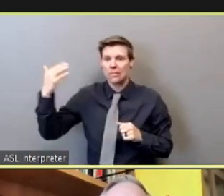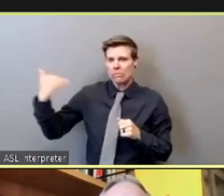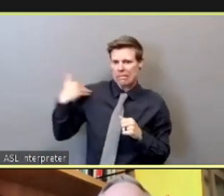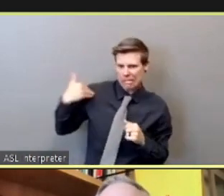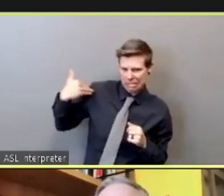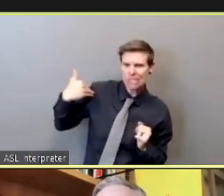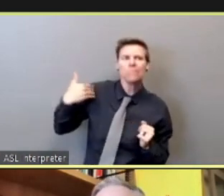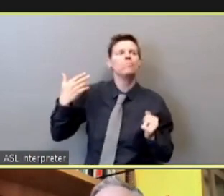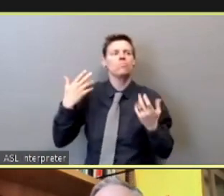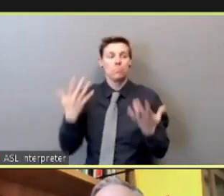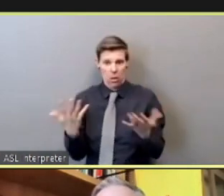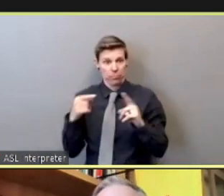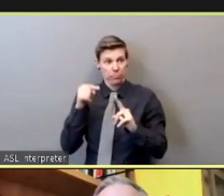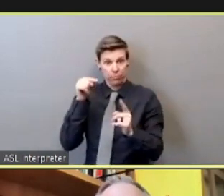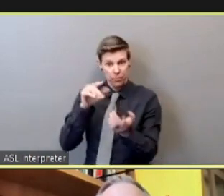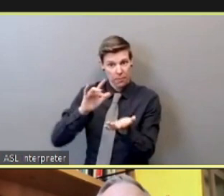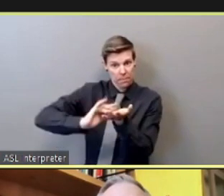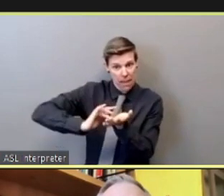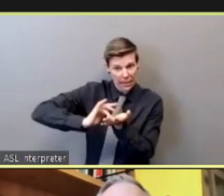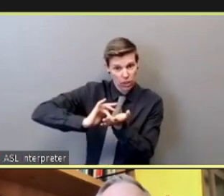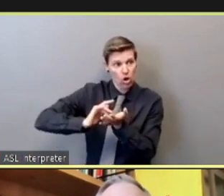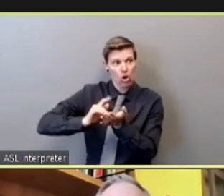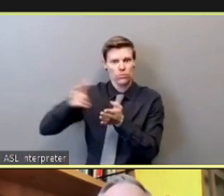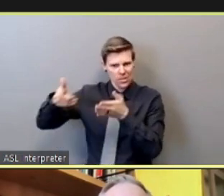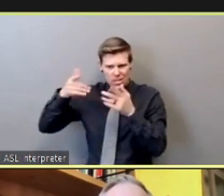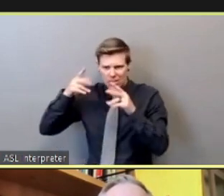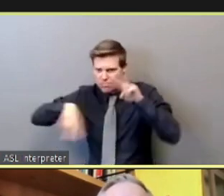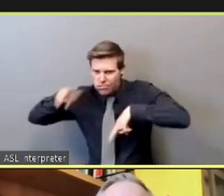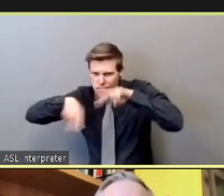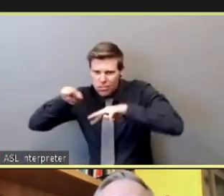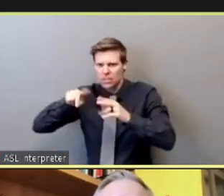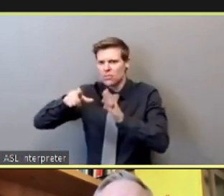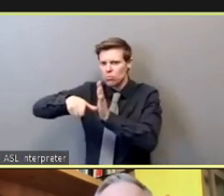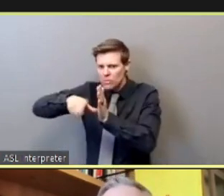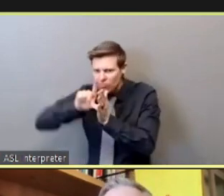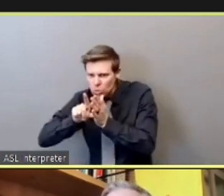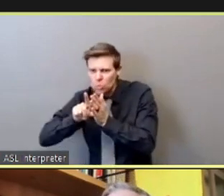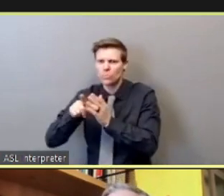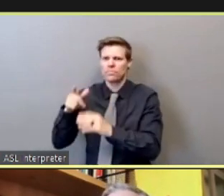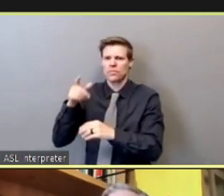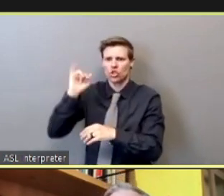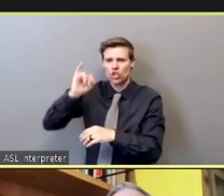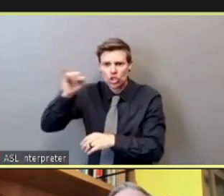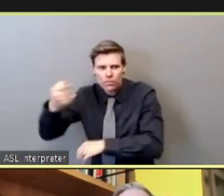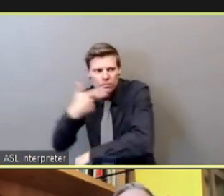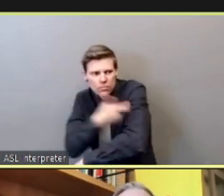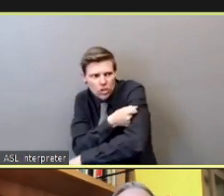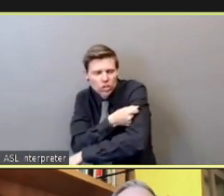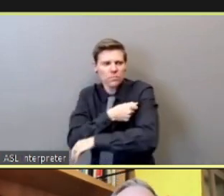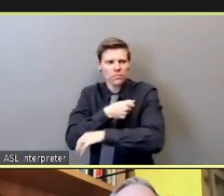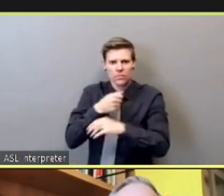team does do a review of all the new vaccines with a particular eye toward the research, its applicability to